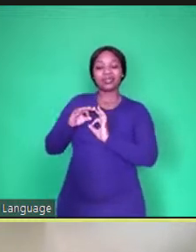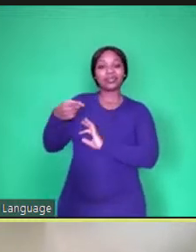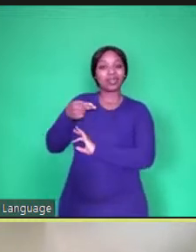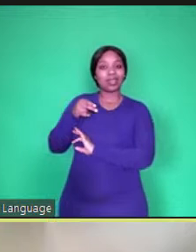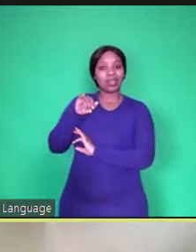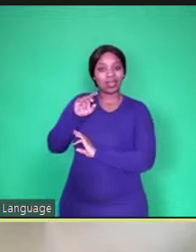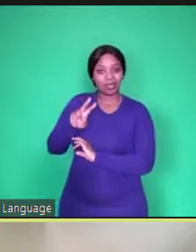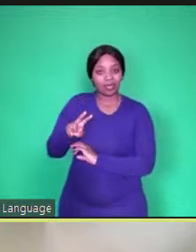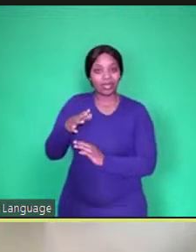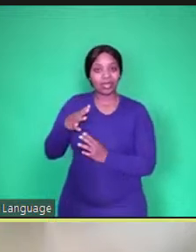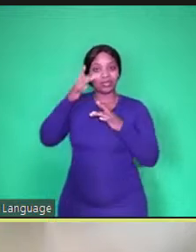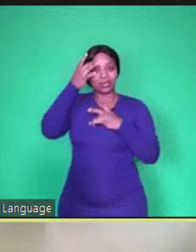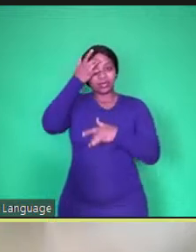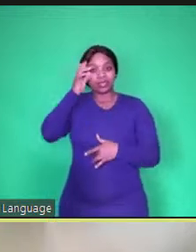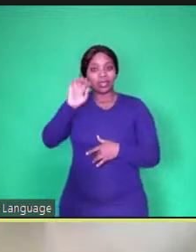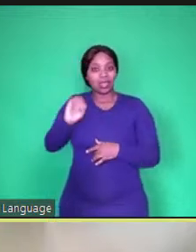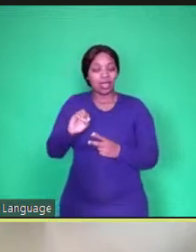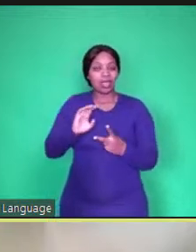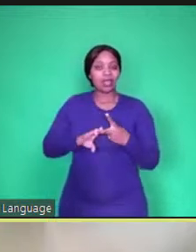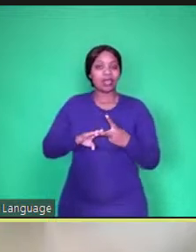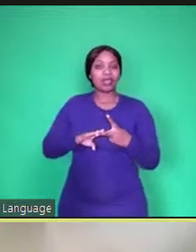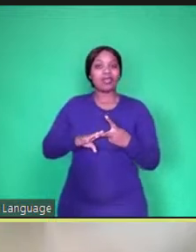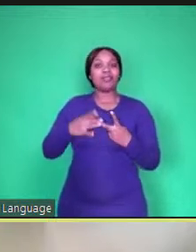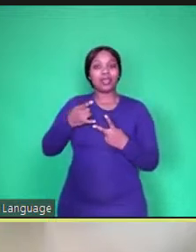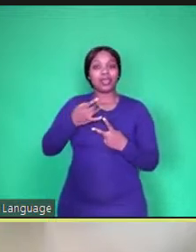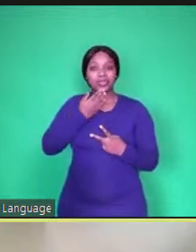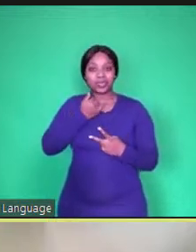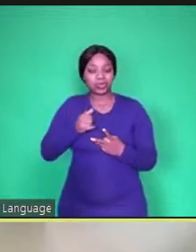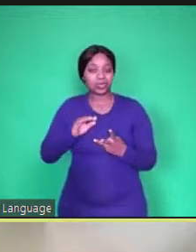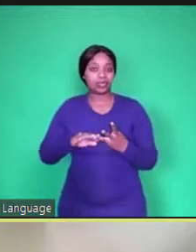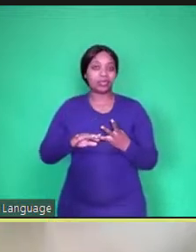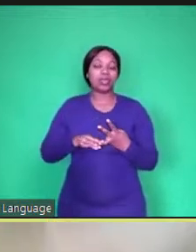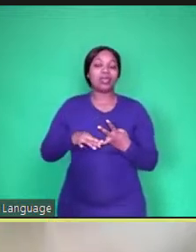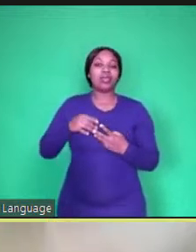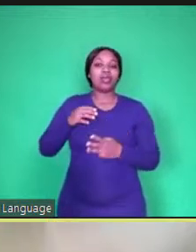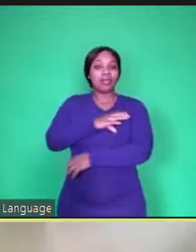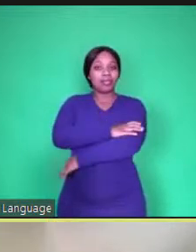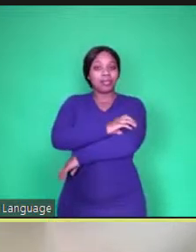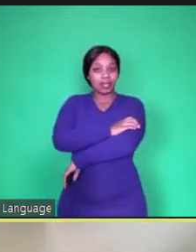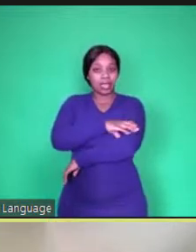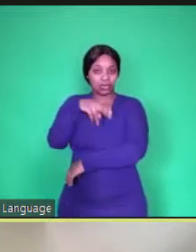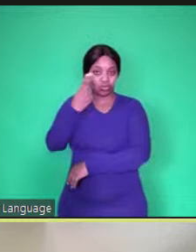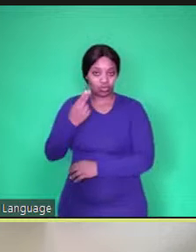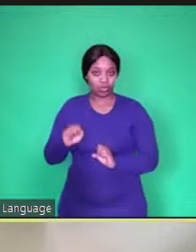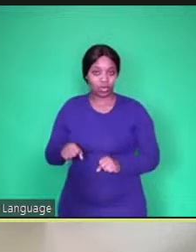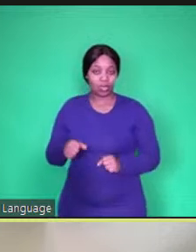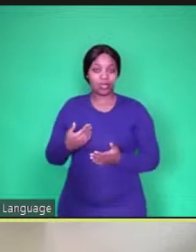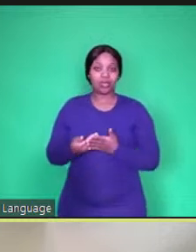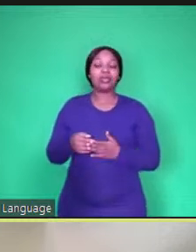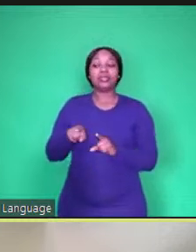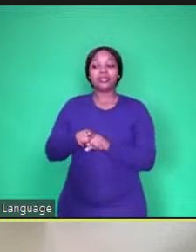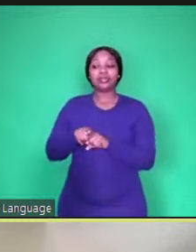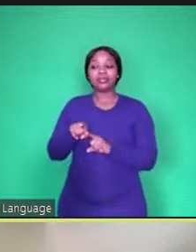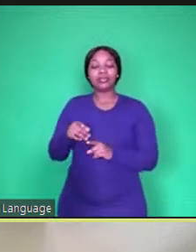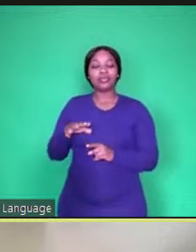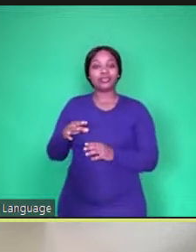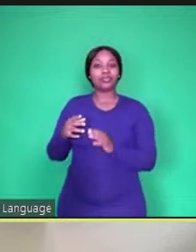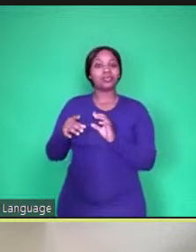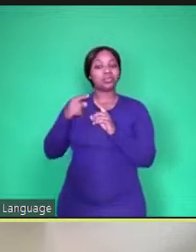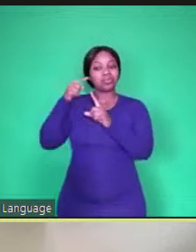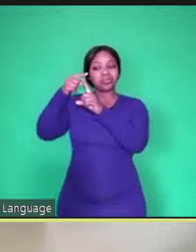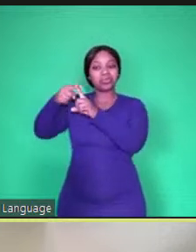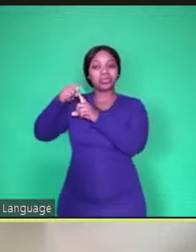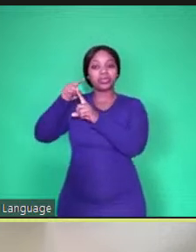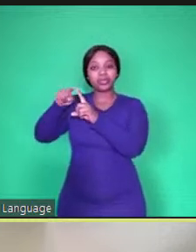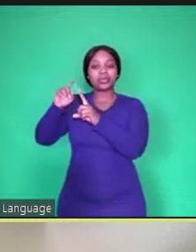blood sugar. And these below are levels of respondents in wave 1, like in wave 1, out of the targeted